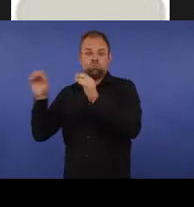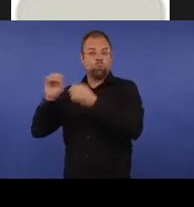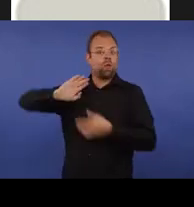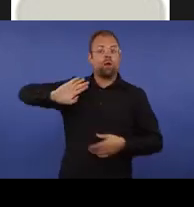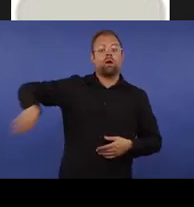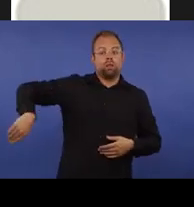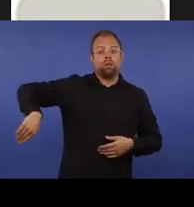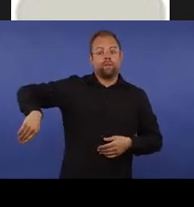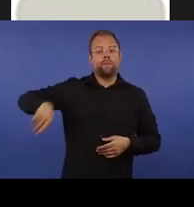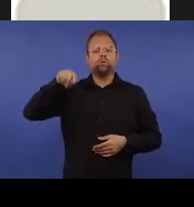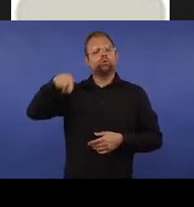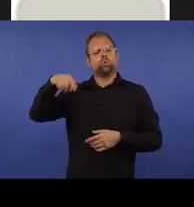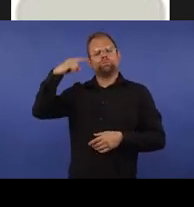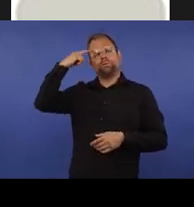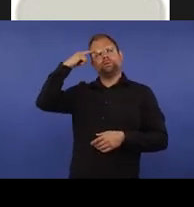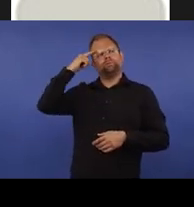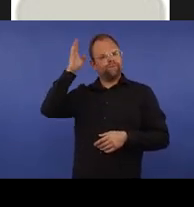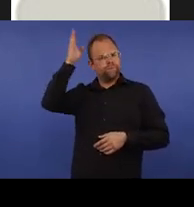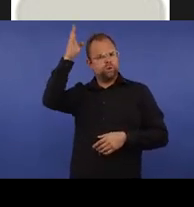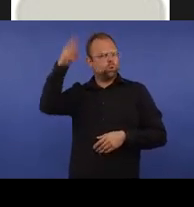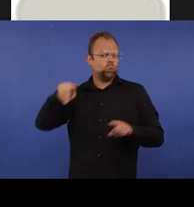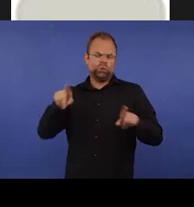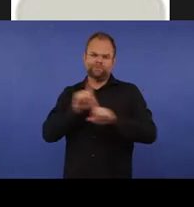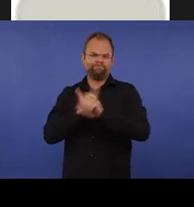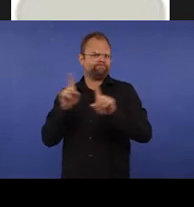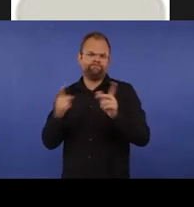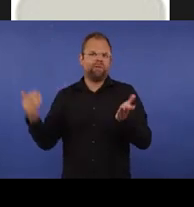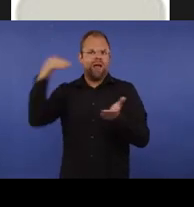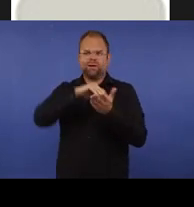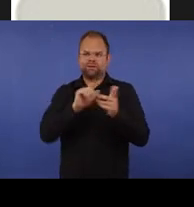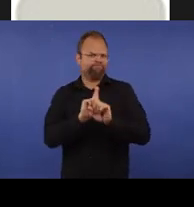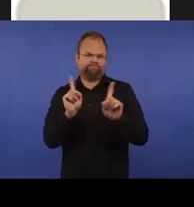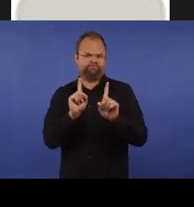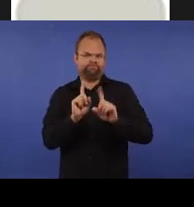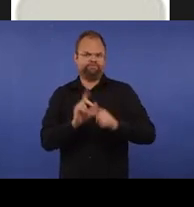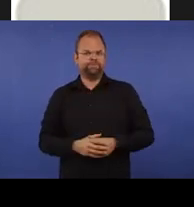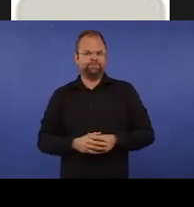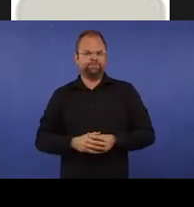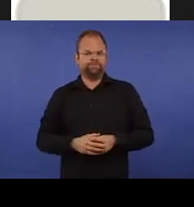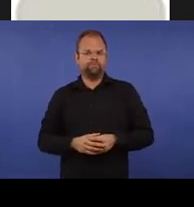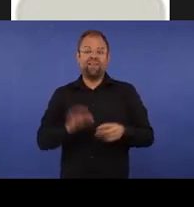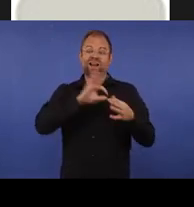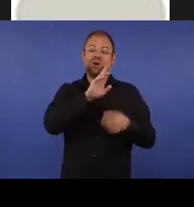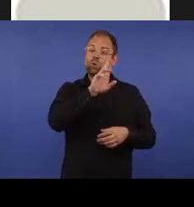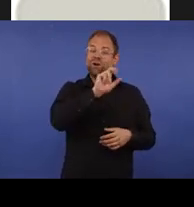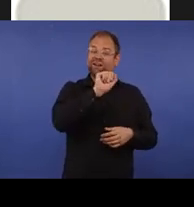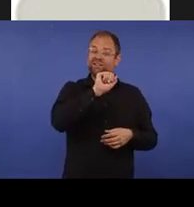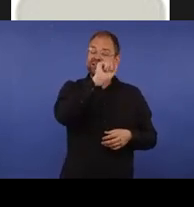is just something that we should really focus on.